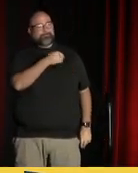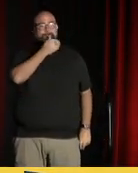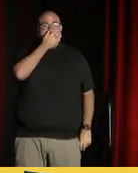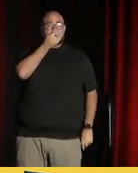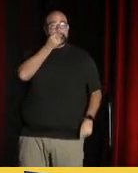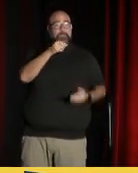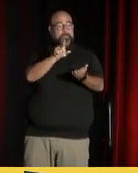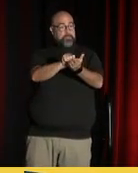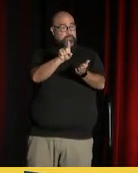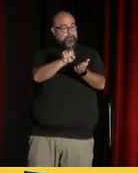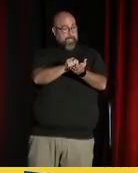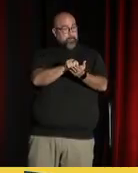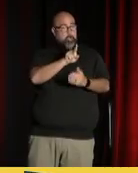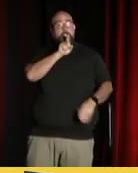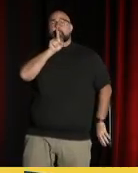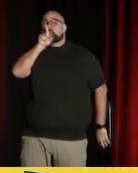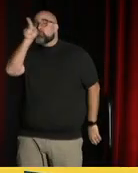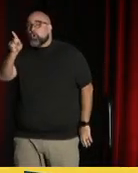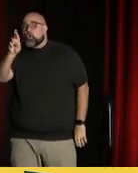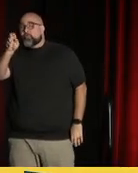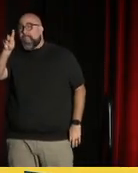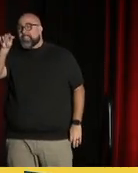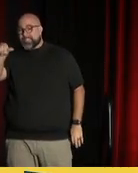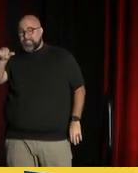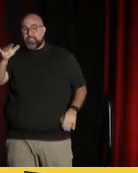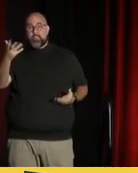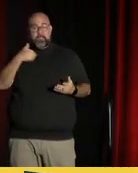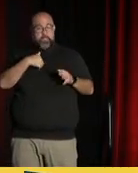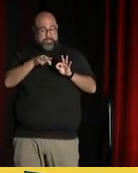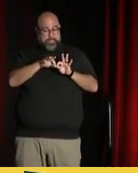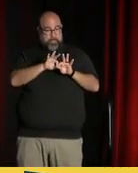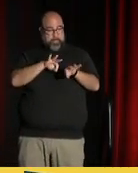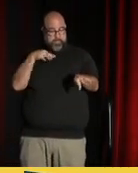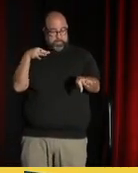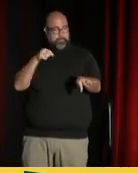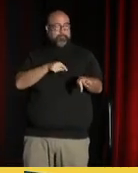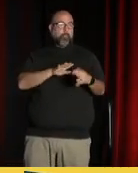The newspaper is reality. Tearing the newspaper is